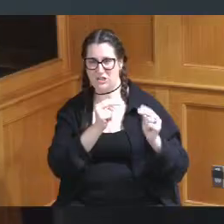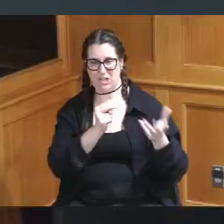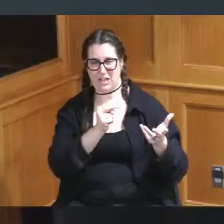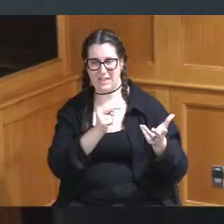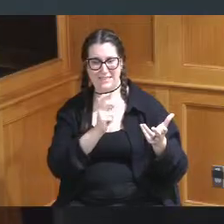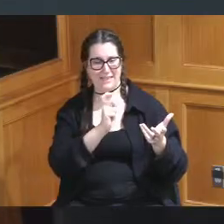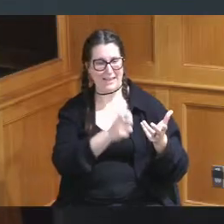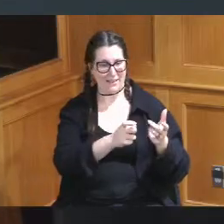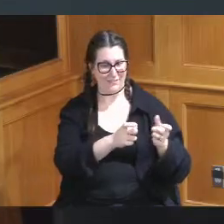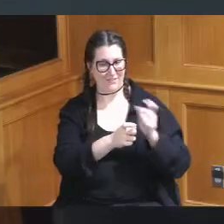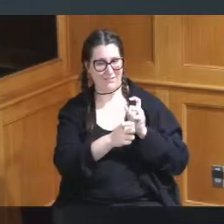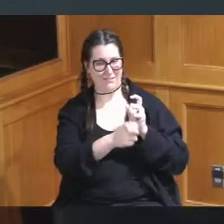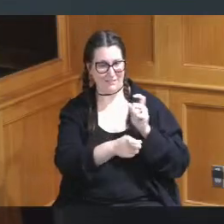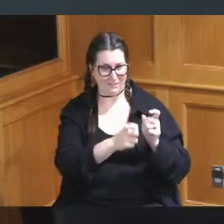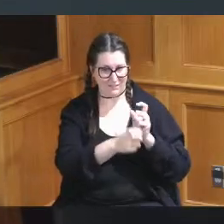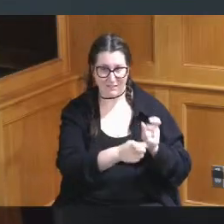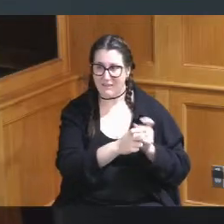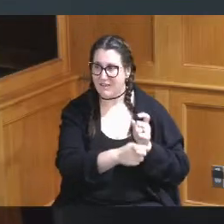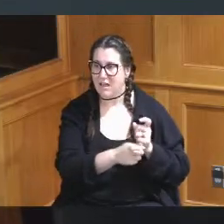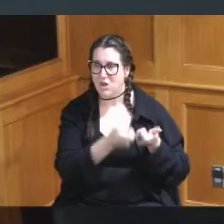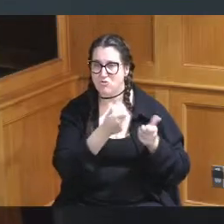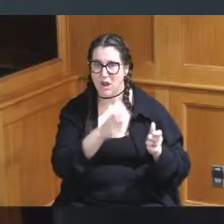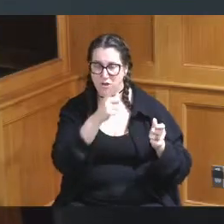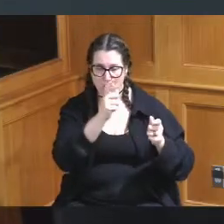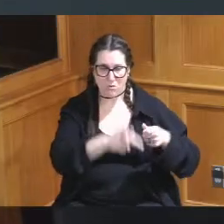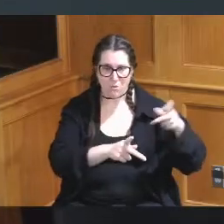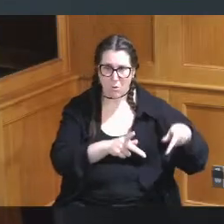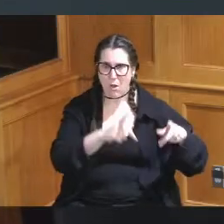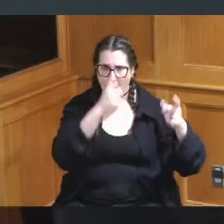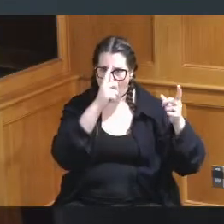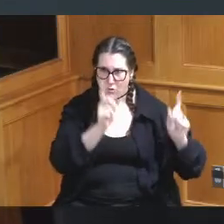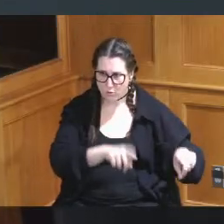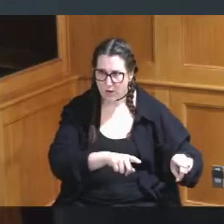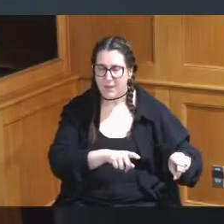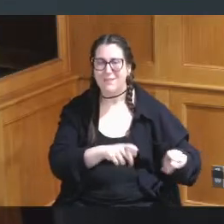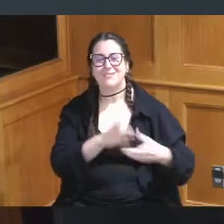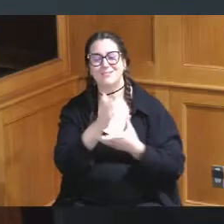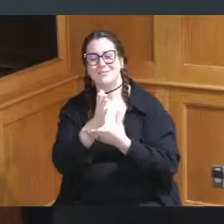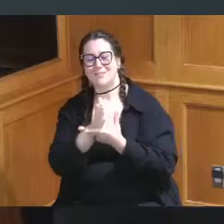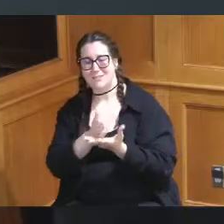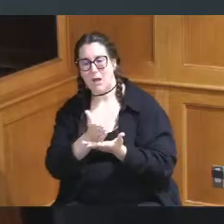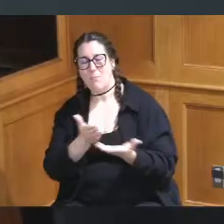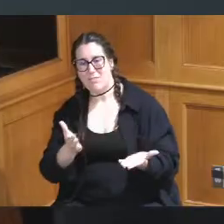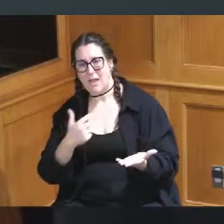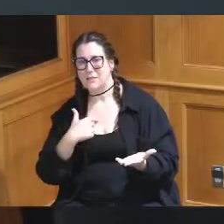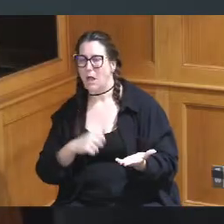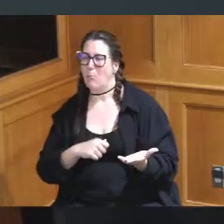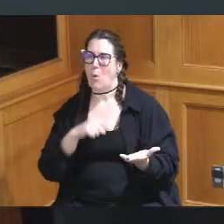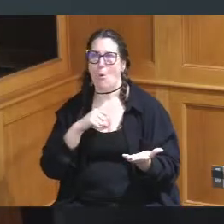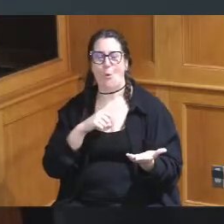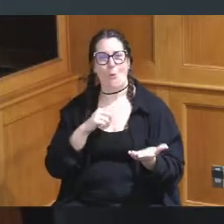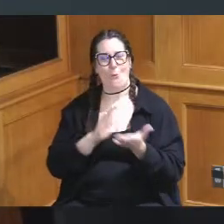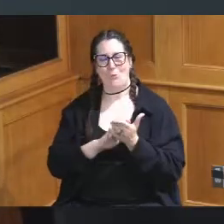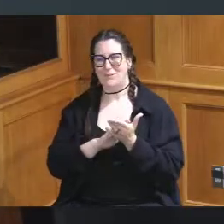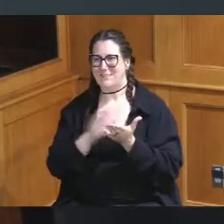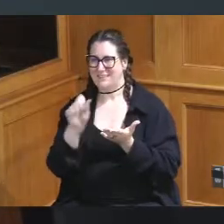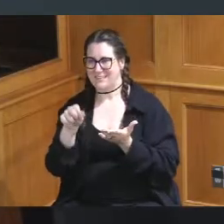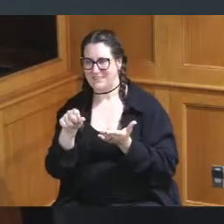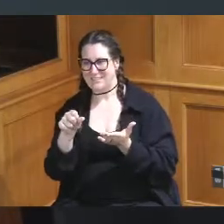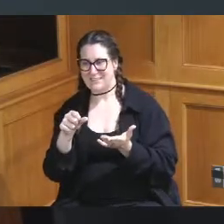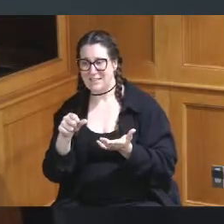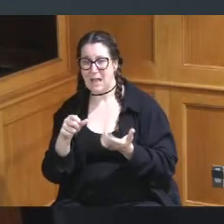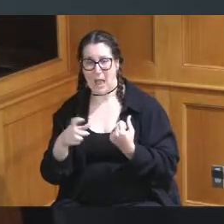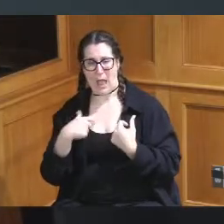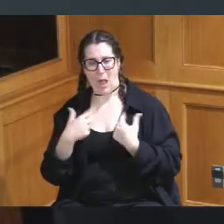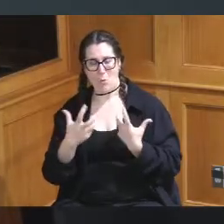and take. It's aimed at reaching an agreement, and there are some things that I'm very proud of. Did I want to keep the